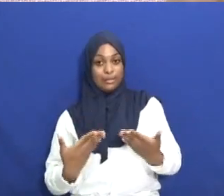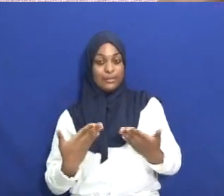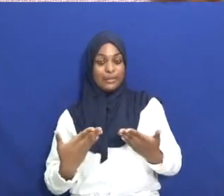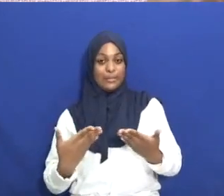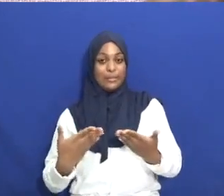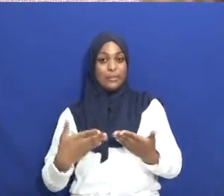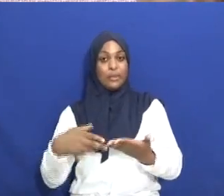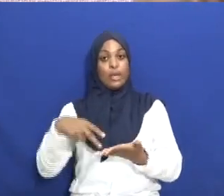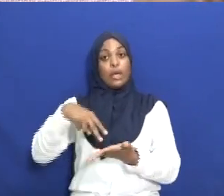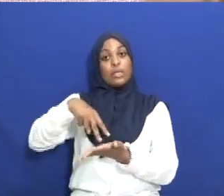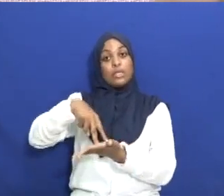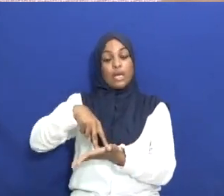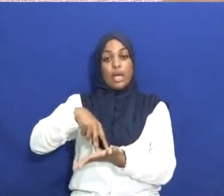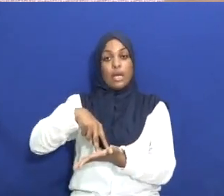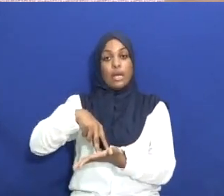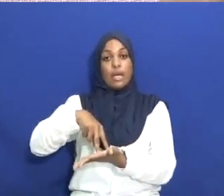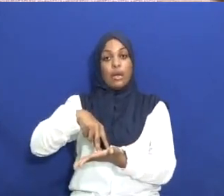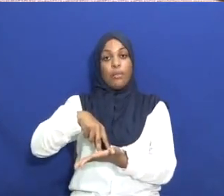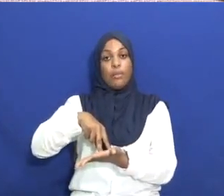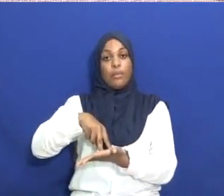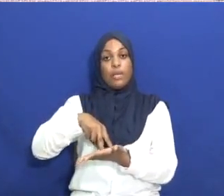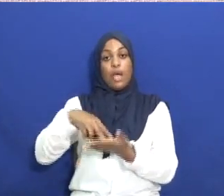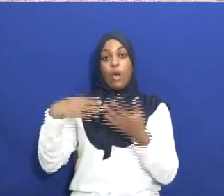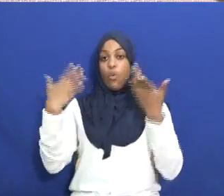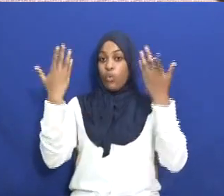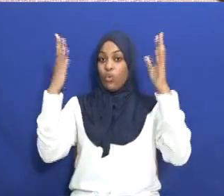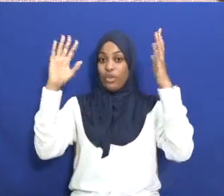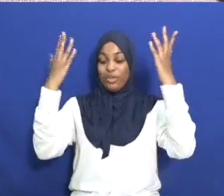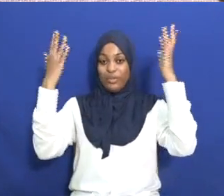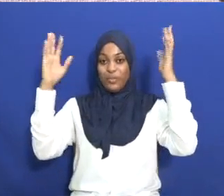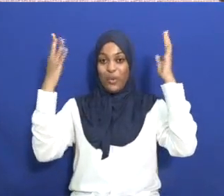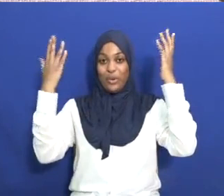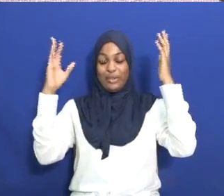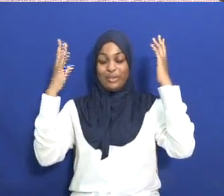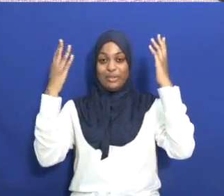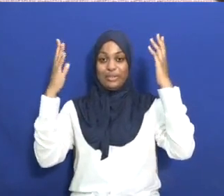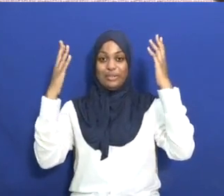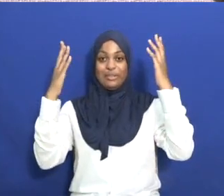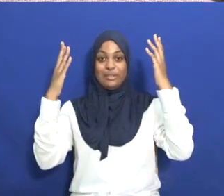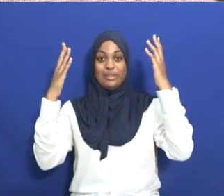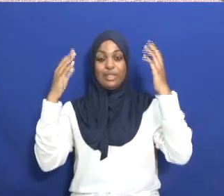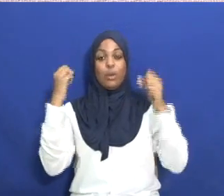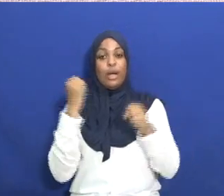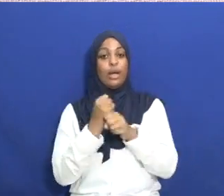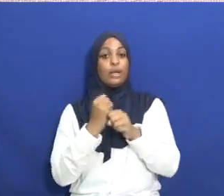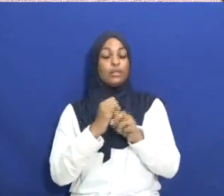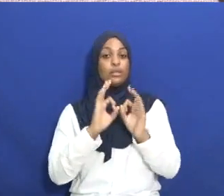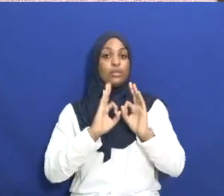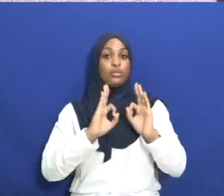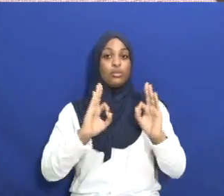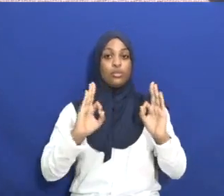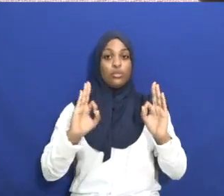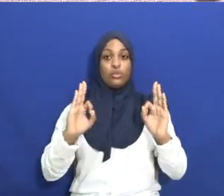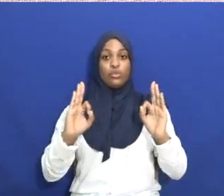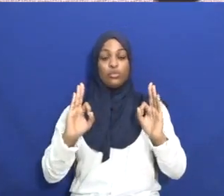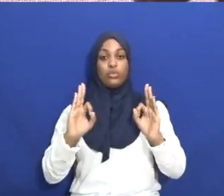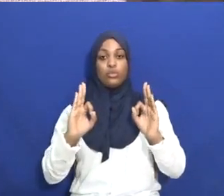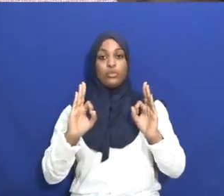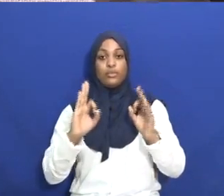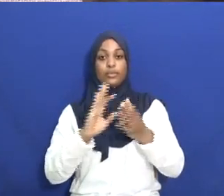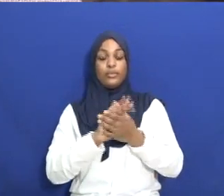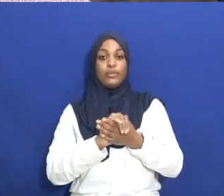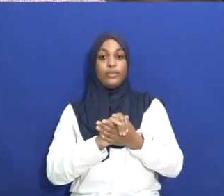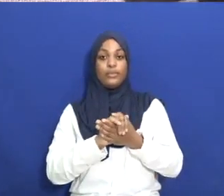praise ourselves for a good job. We'll praise ourselves by factorial mode. I will teach